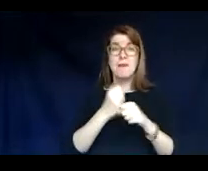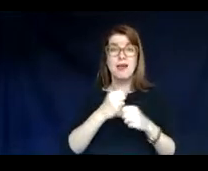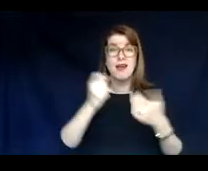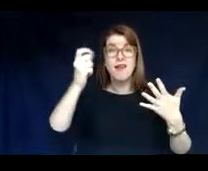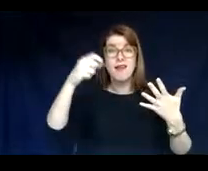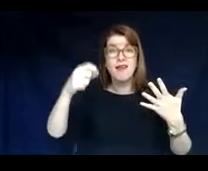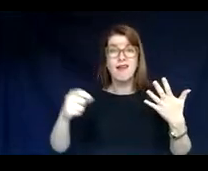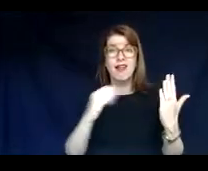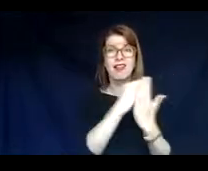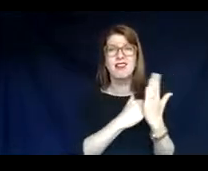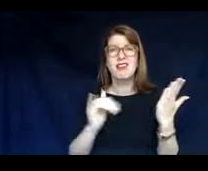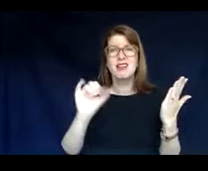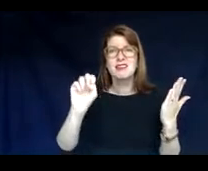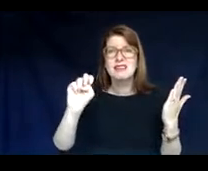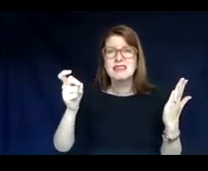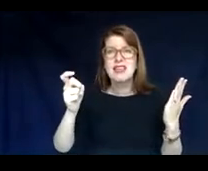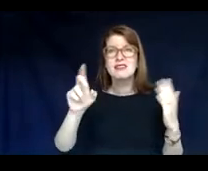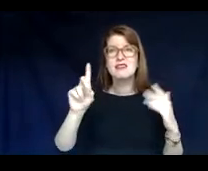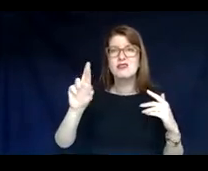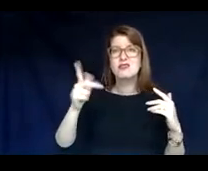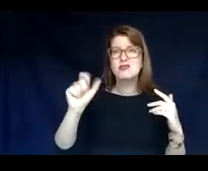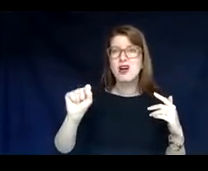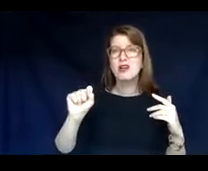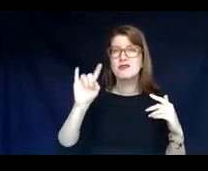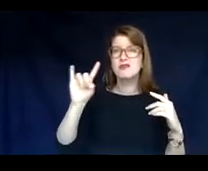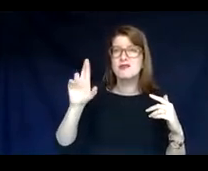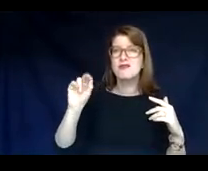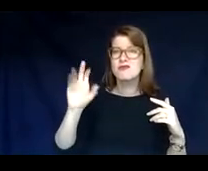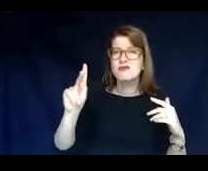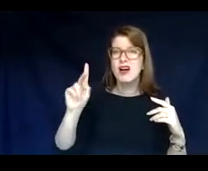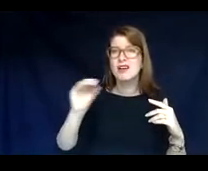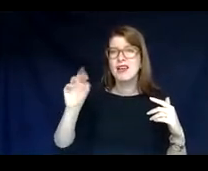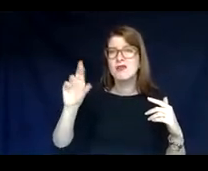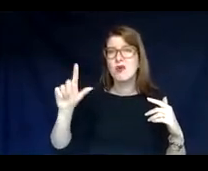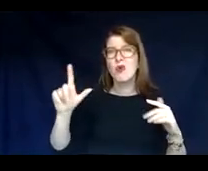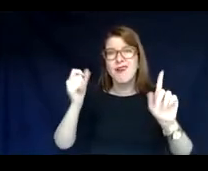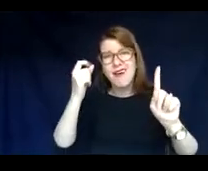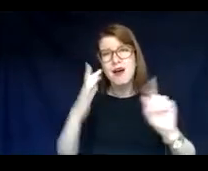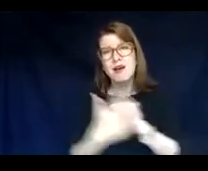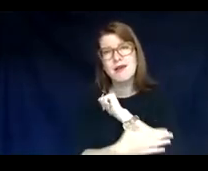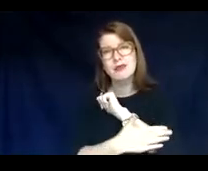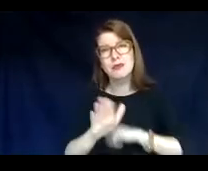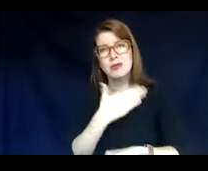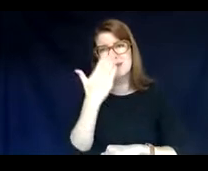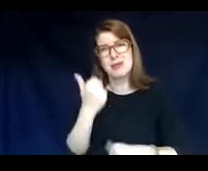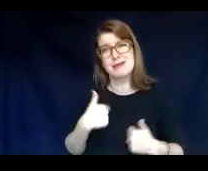things like sex, drugs, and rock and roll. Well, let me pull that back. It was country music because I lived in Southeast Texas. Let me pull that